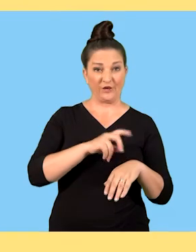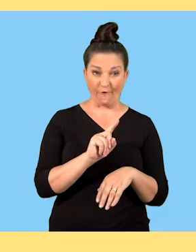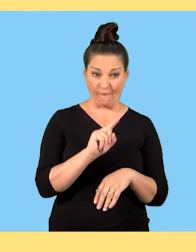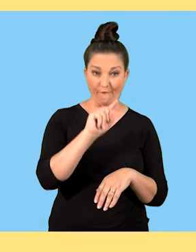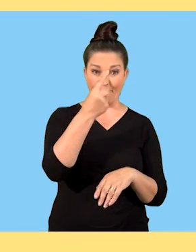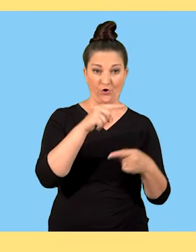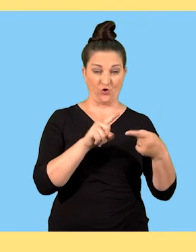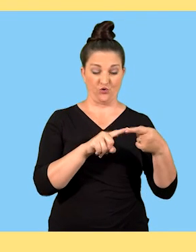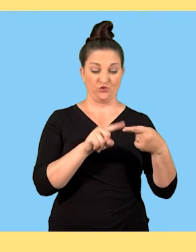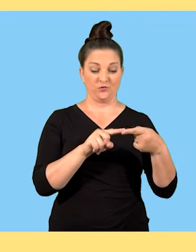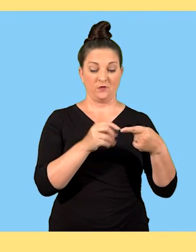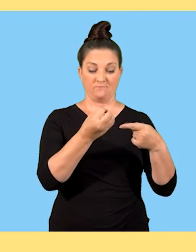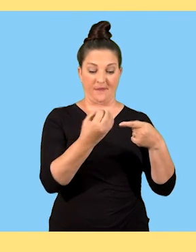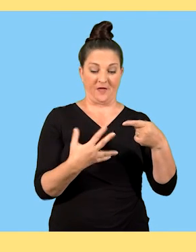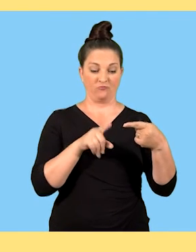going to be